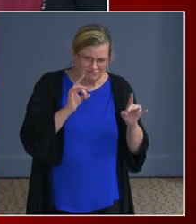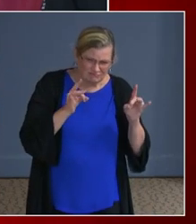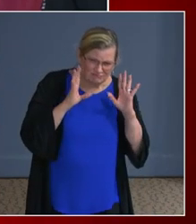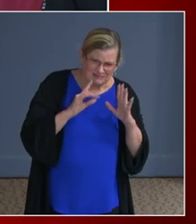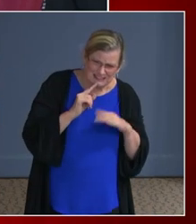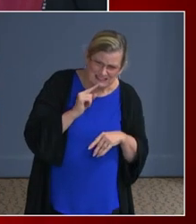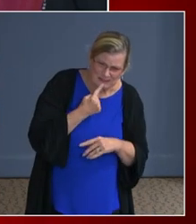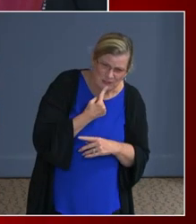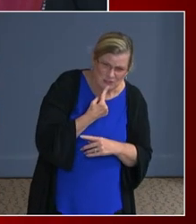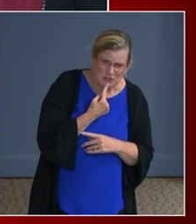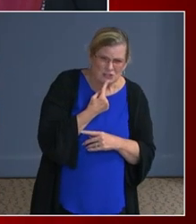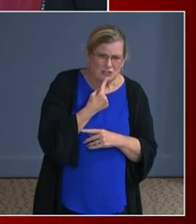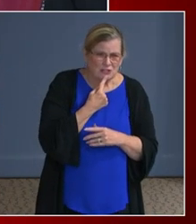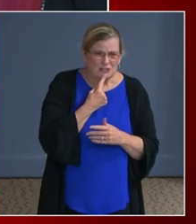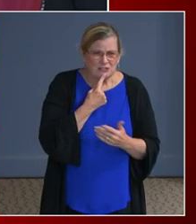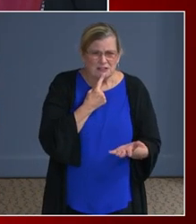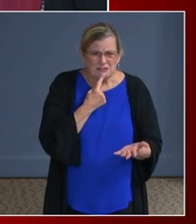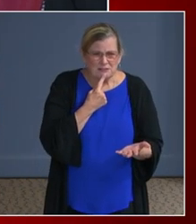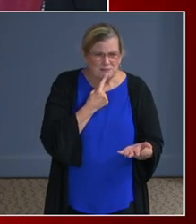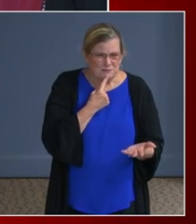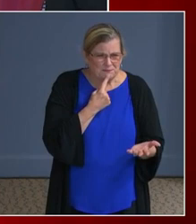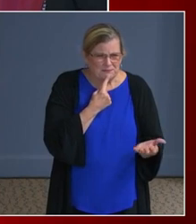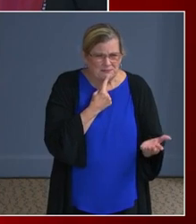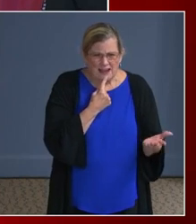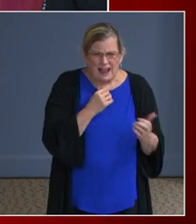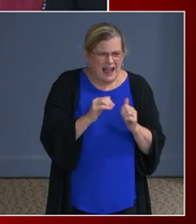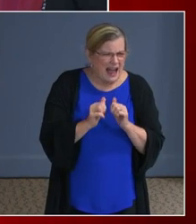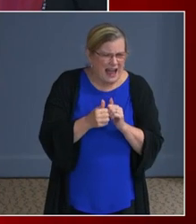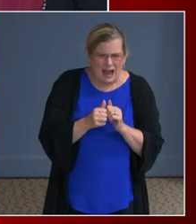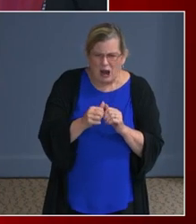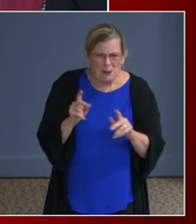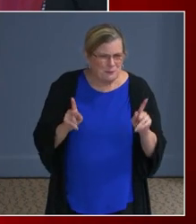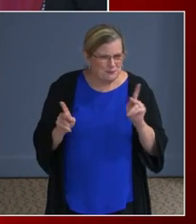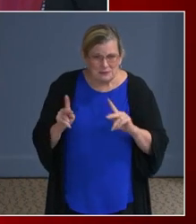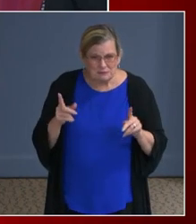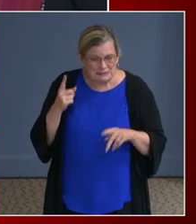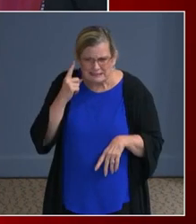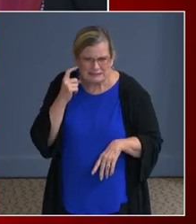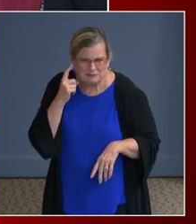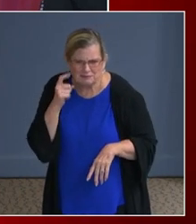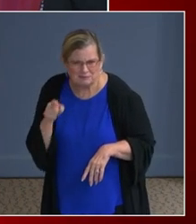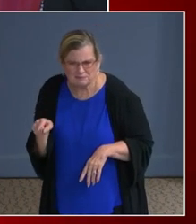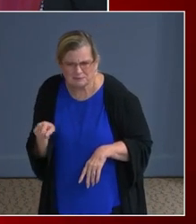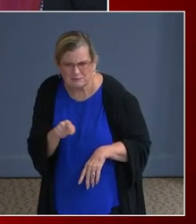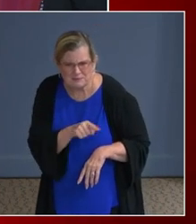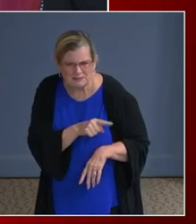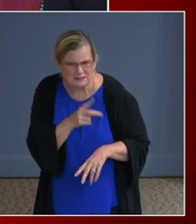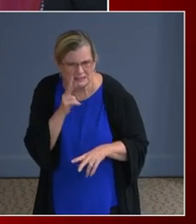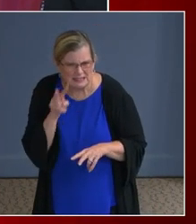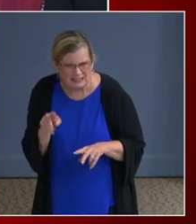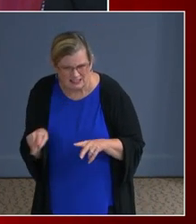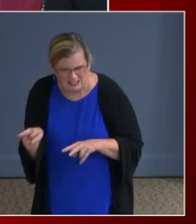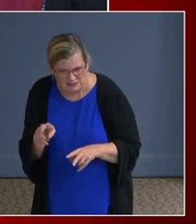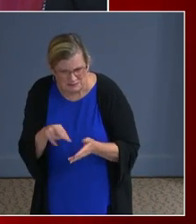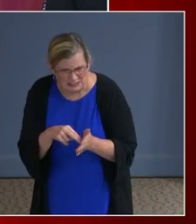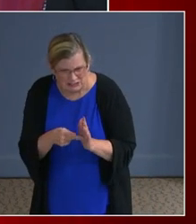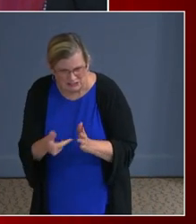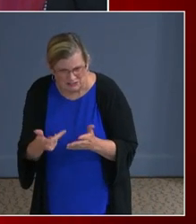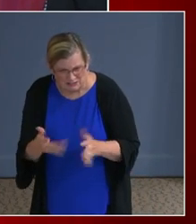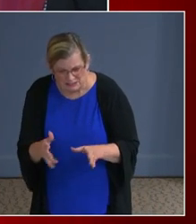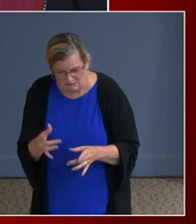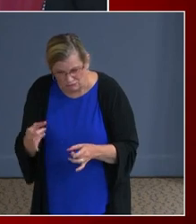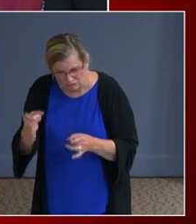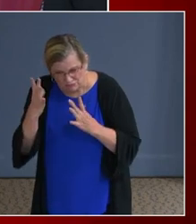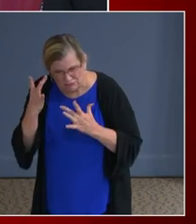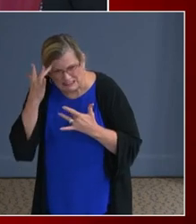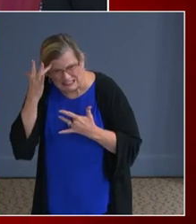what we should say is the how people want to speculate, like, is the strain of the virus less severe? That's not, I wouldn't draw